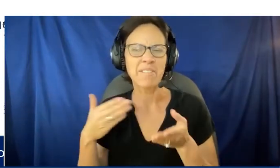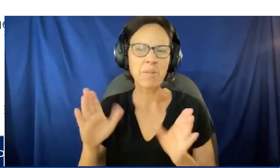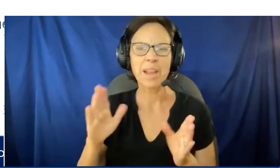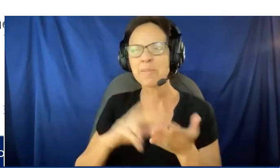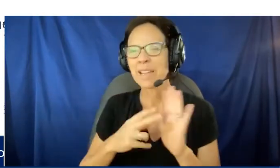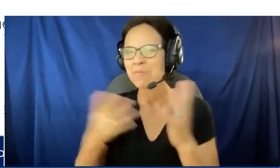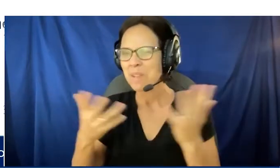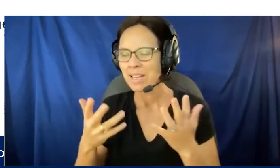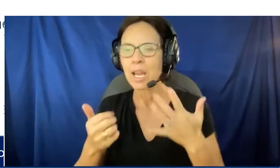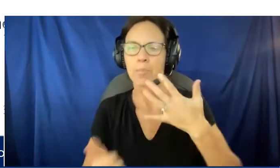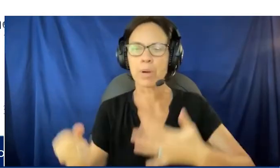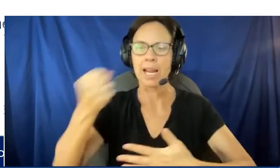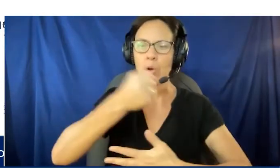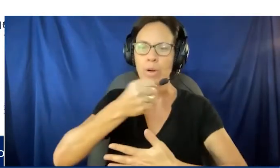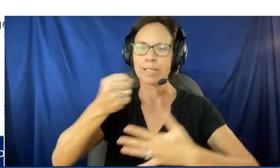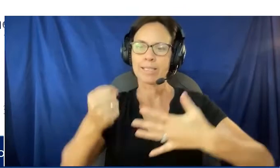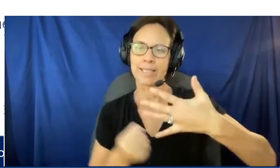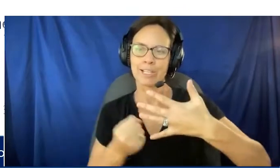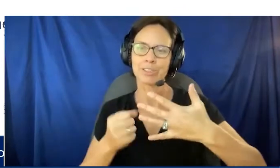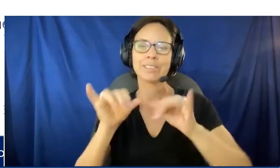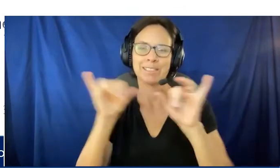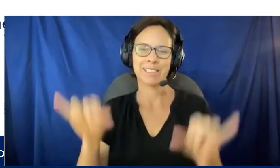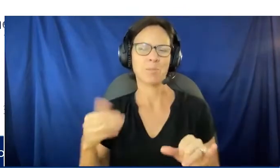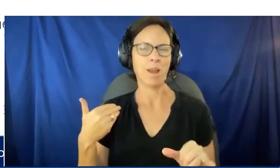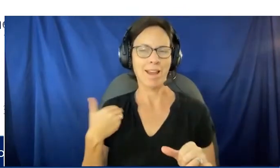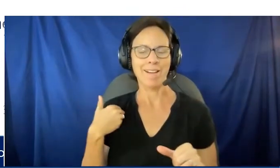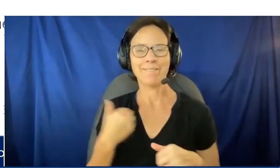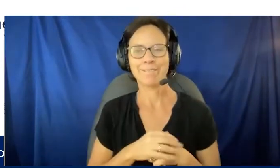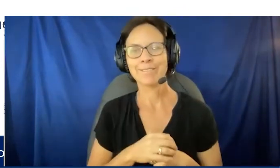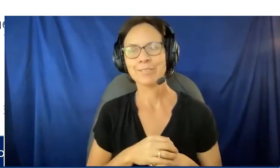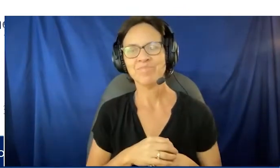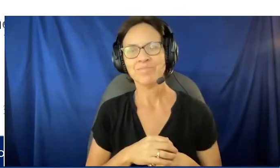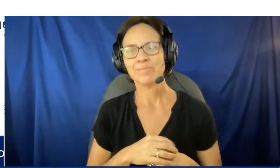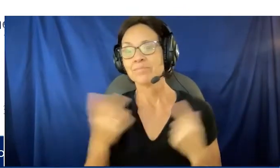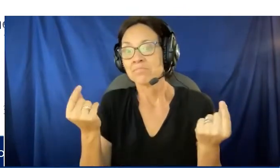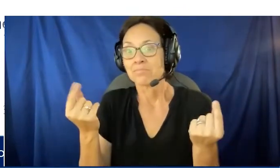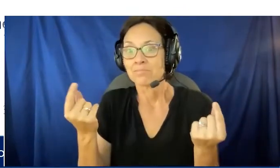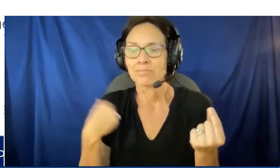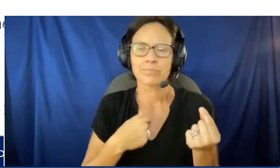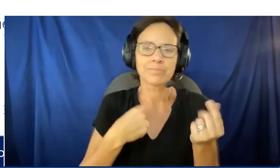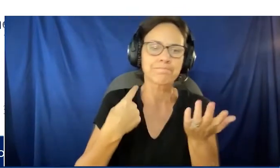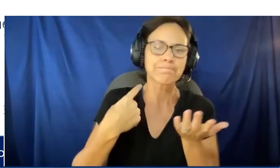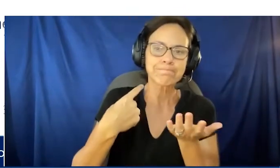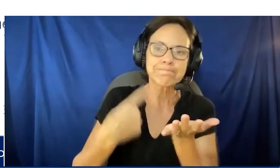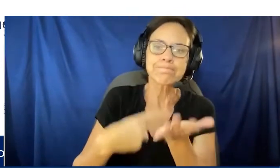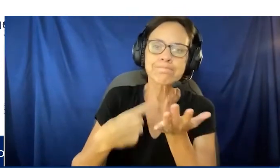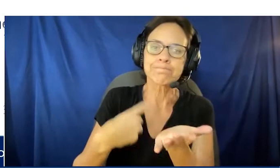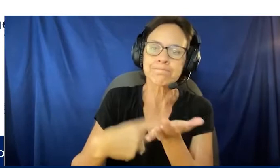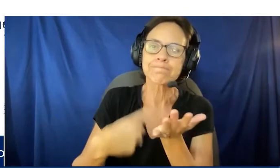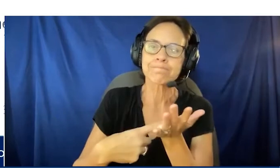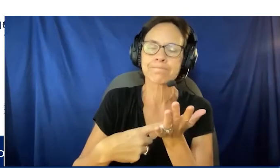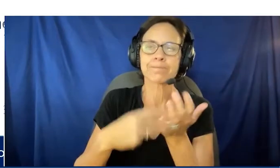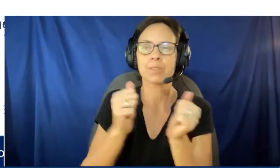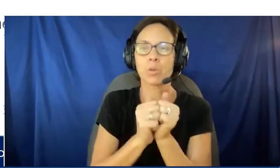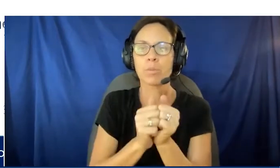a prioritization system. We talk with each applicant about